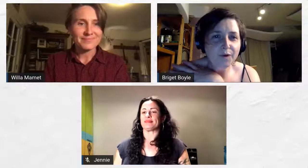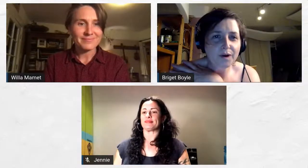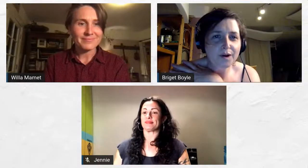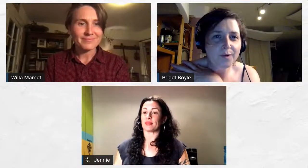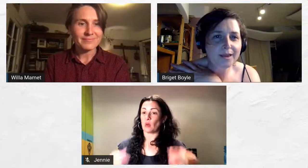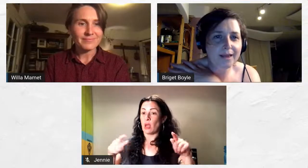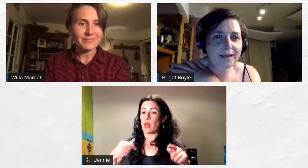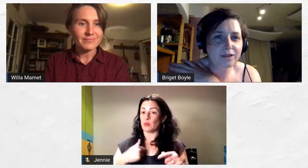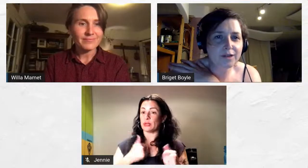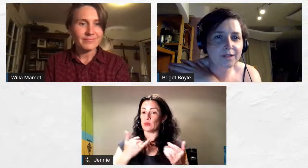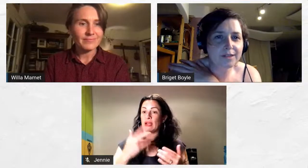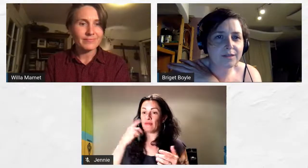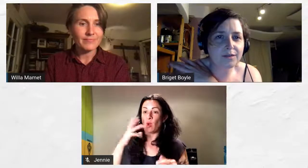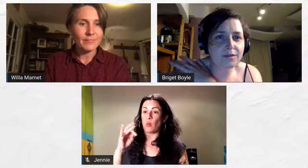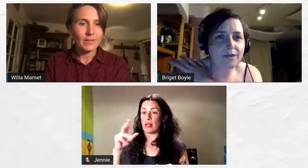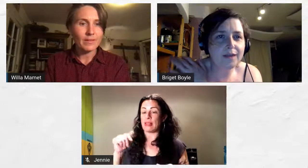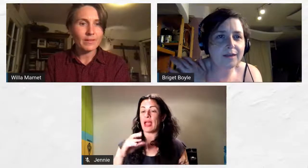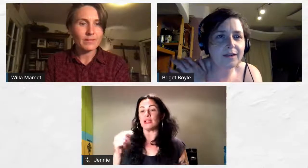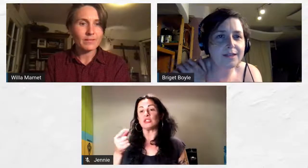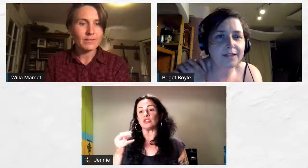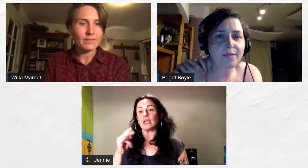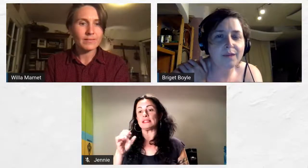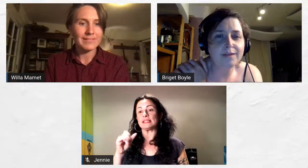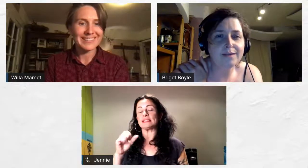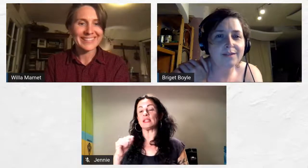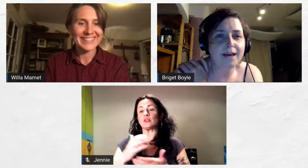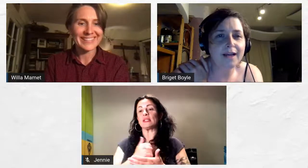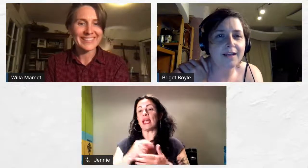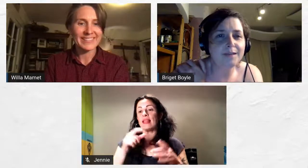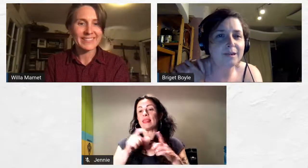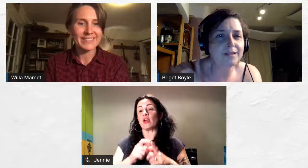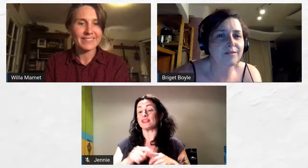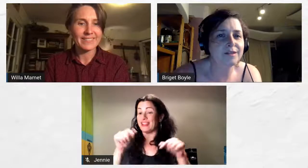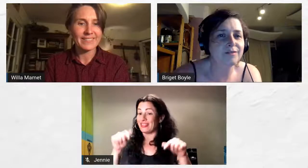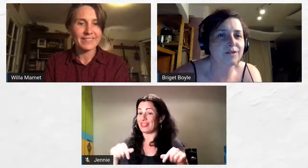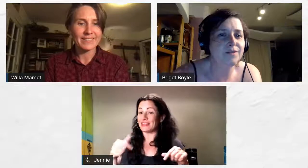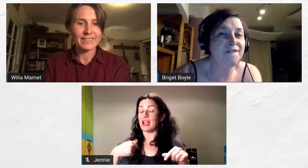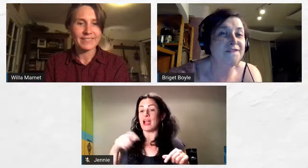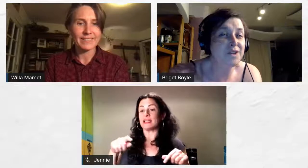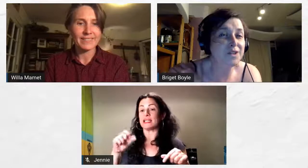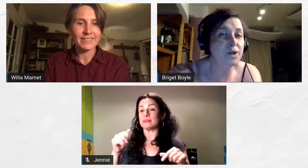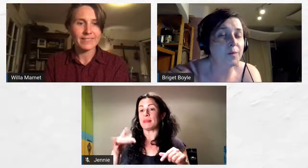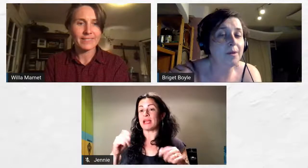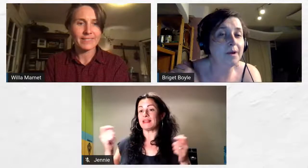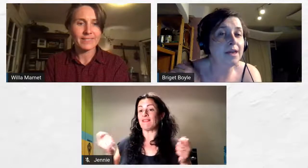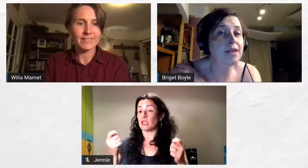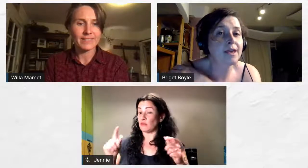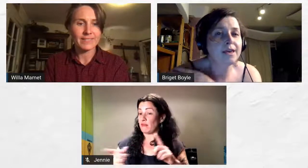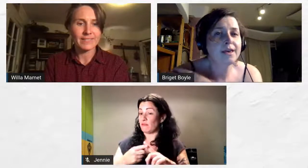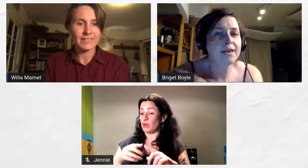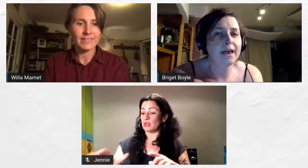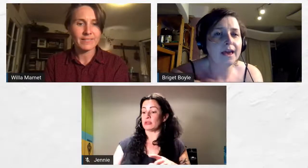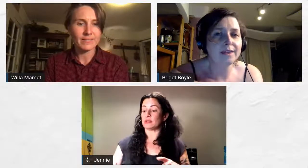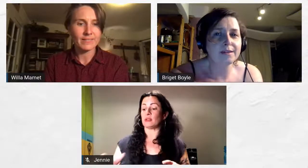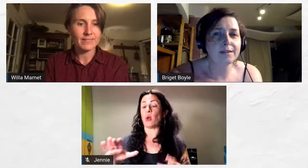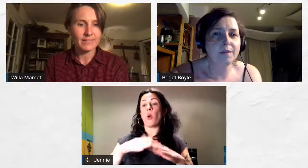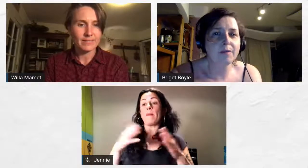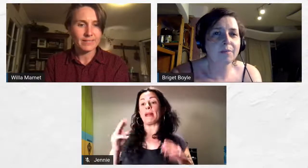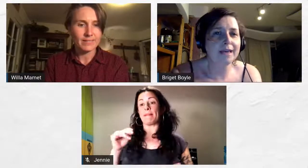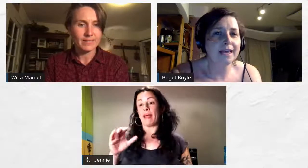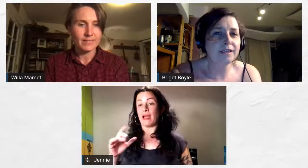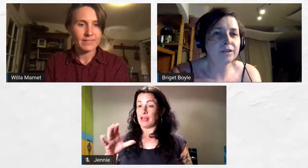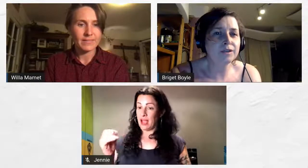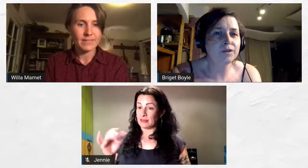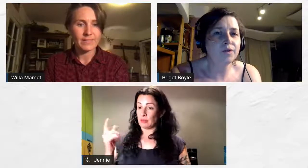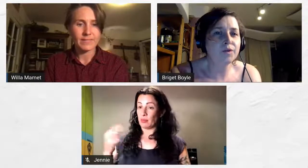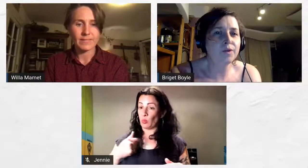wait for Willa and Genesis to get lyrics, again, this is the I Need Space Festival's first open mic, and this is something